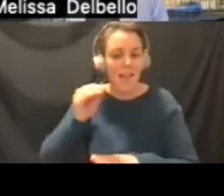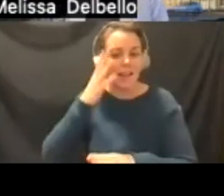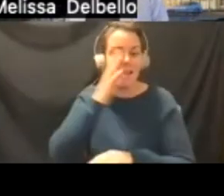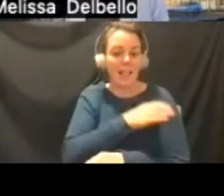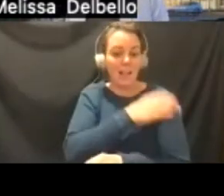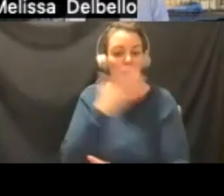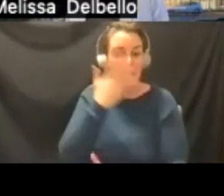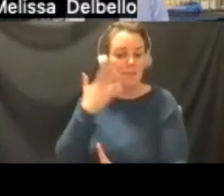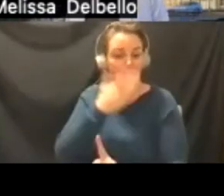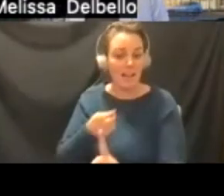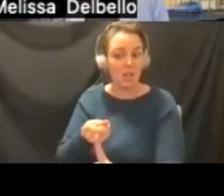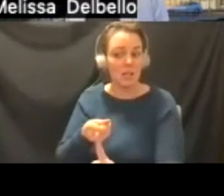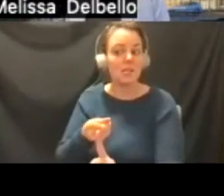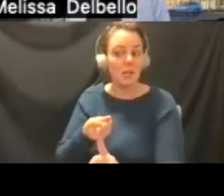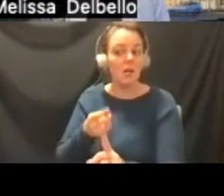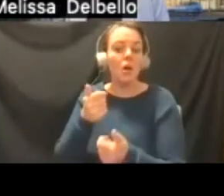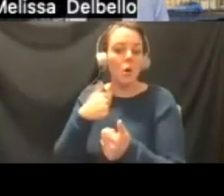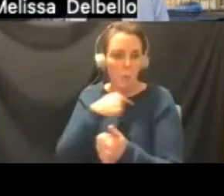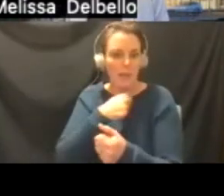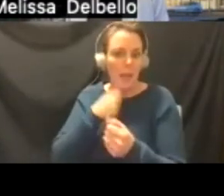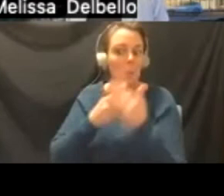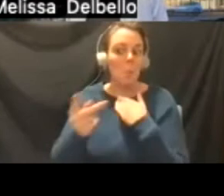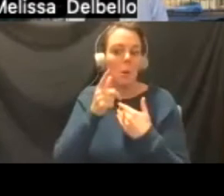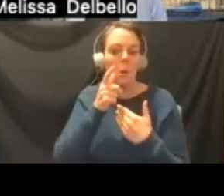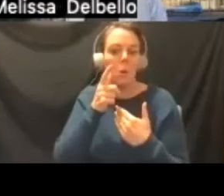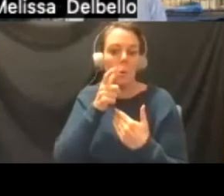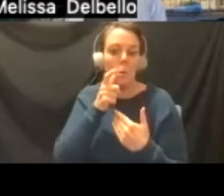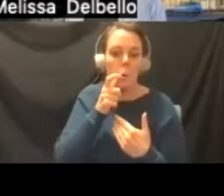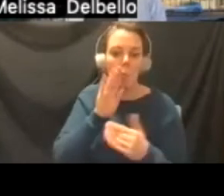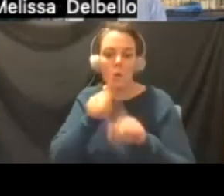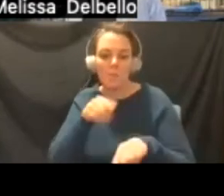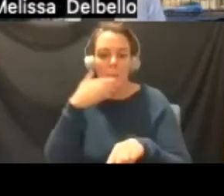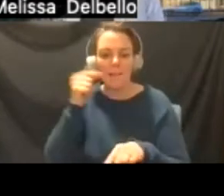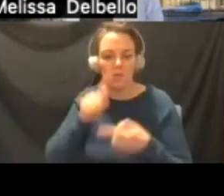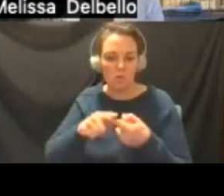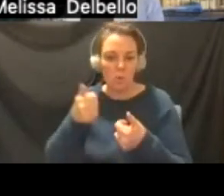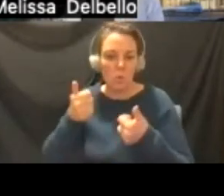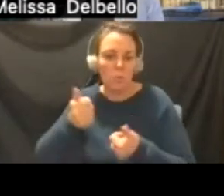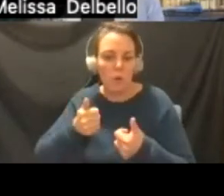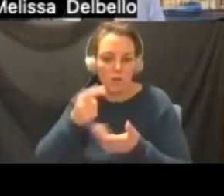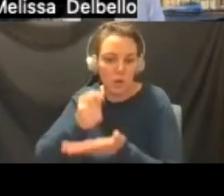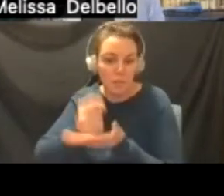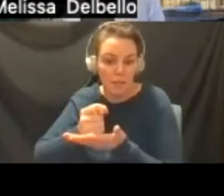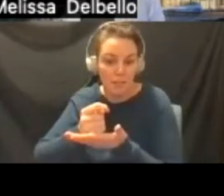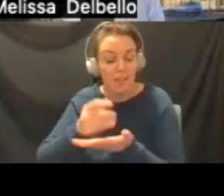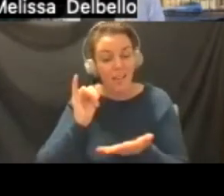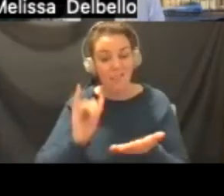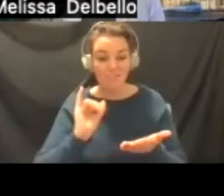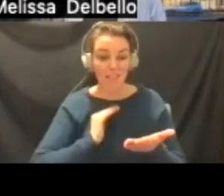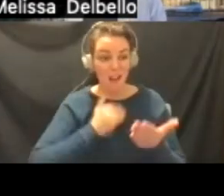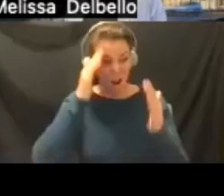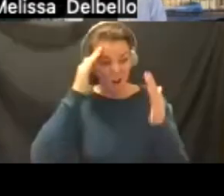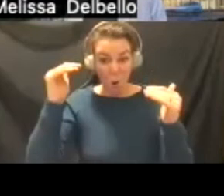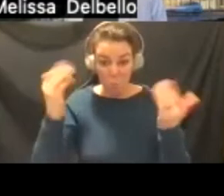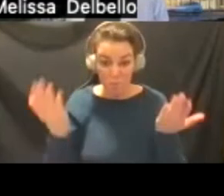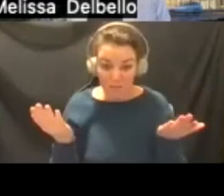be most likely to be to respond to what type of treatment. And that is our hope, and that, you know, we